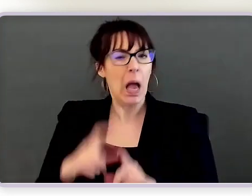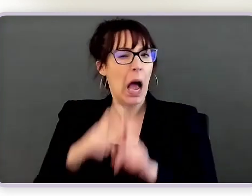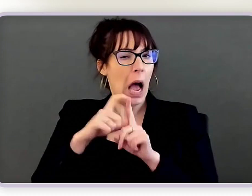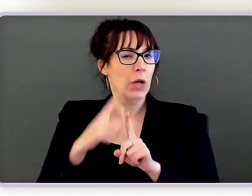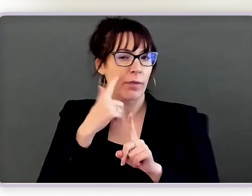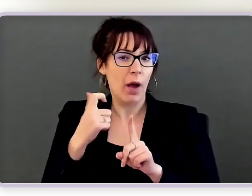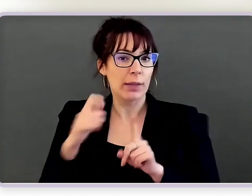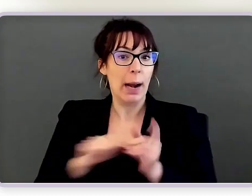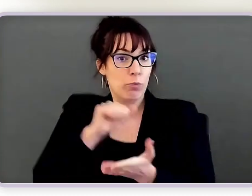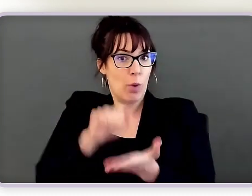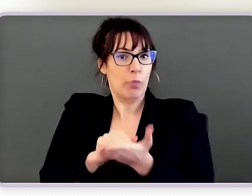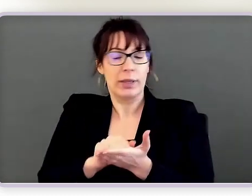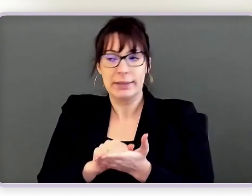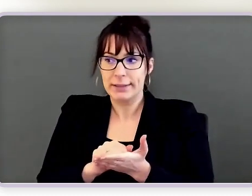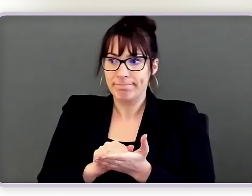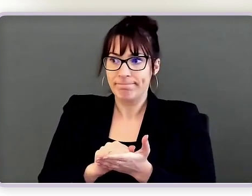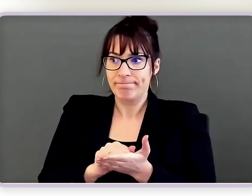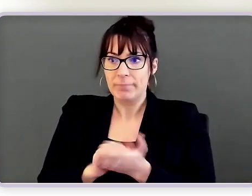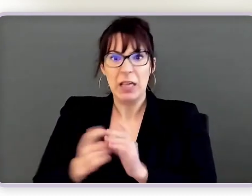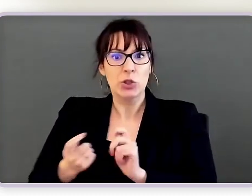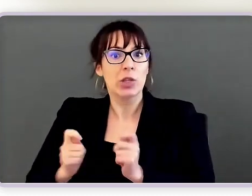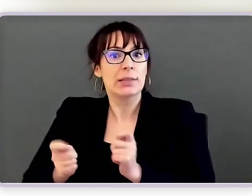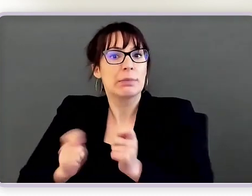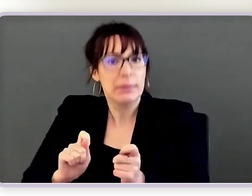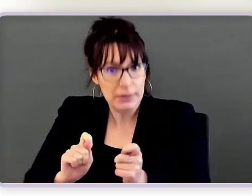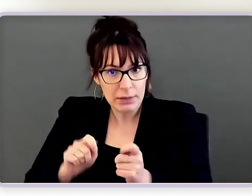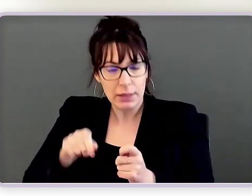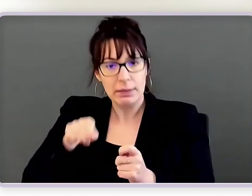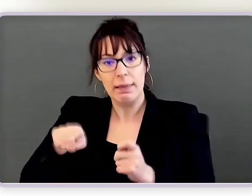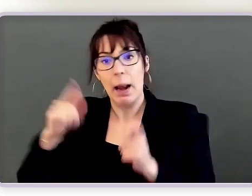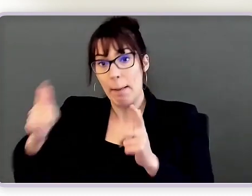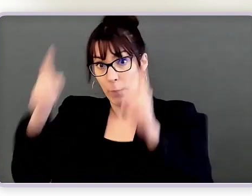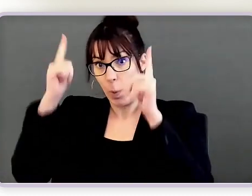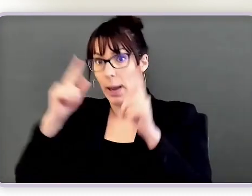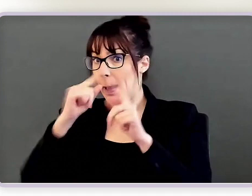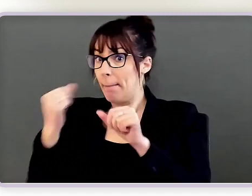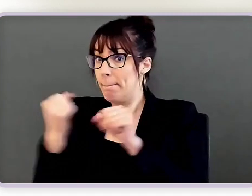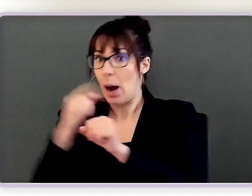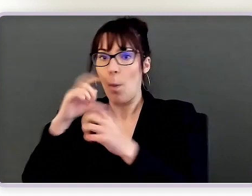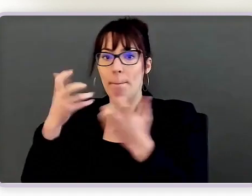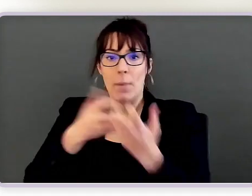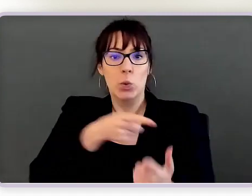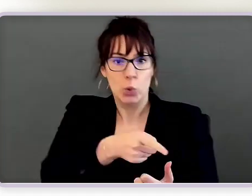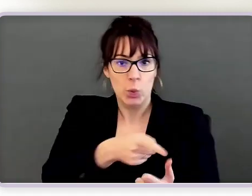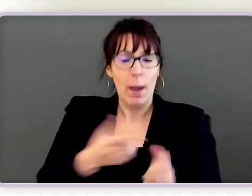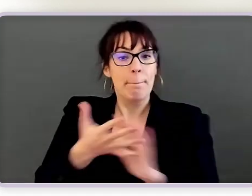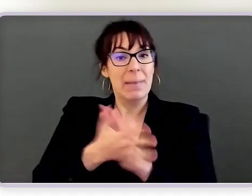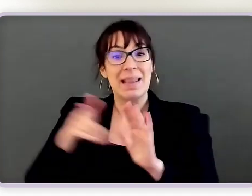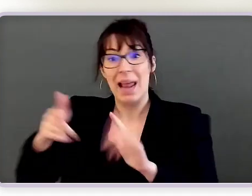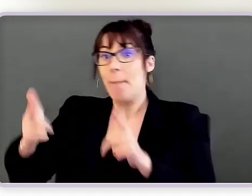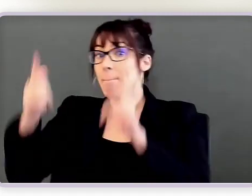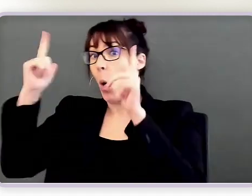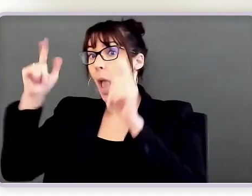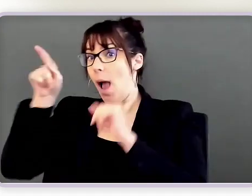the employer is allowed to discriminate against you. And just some others, but this isn't the full